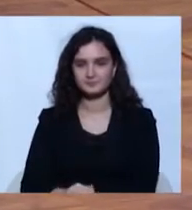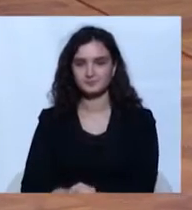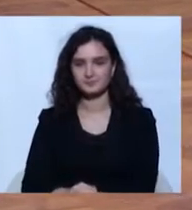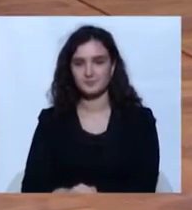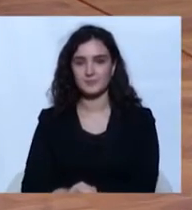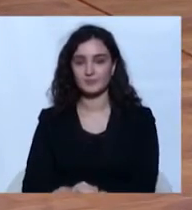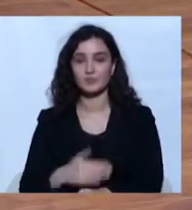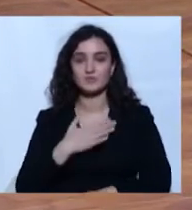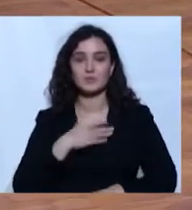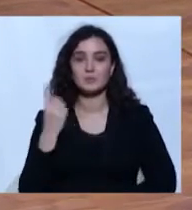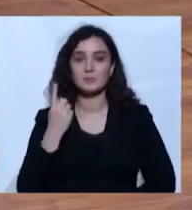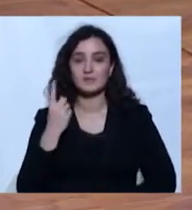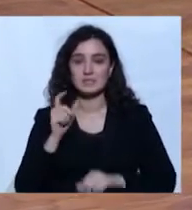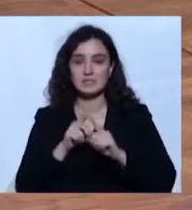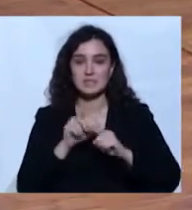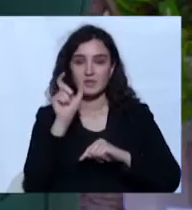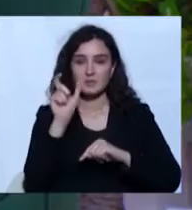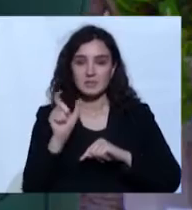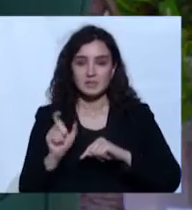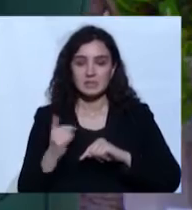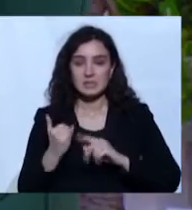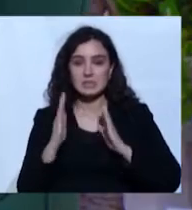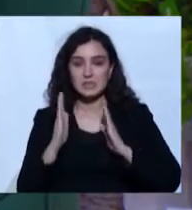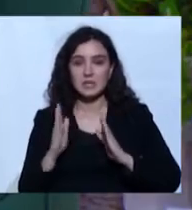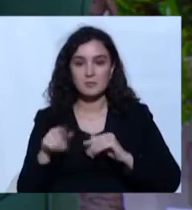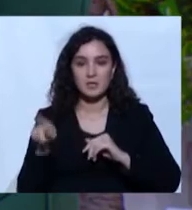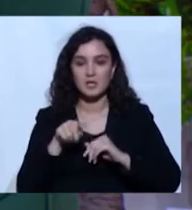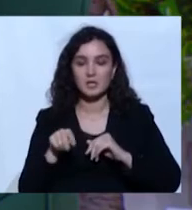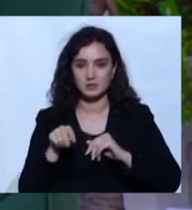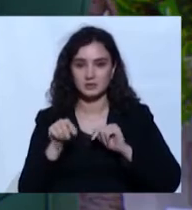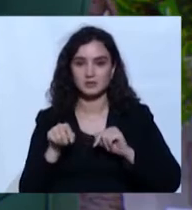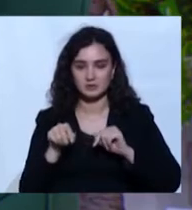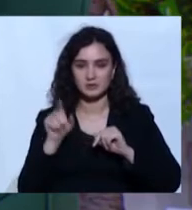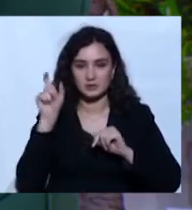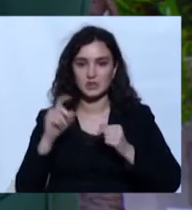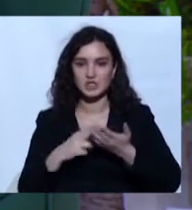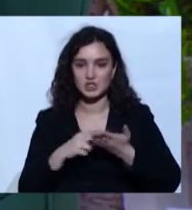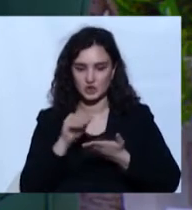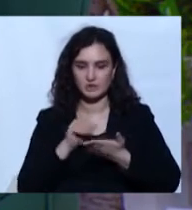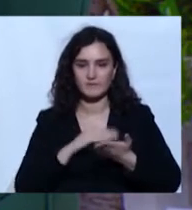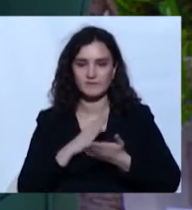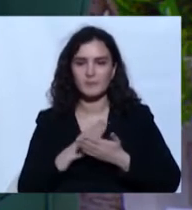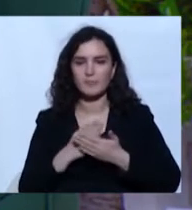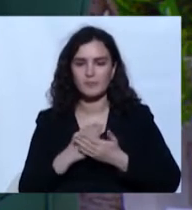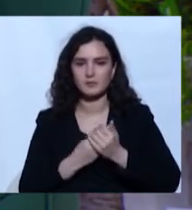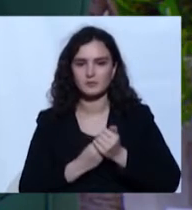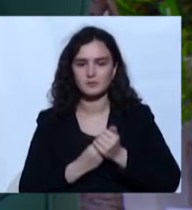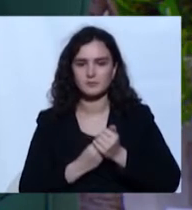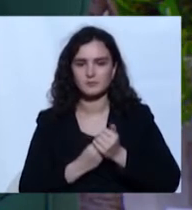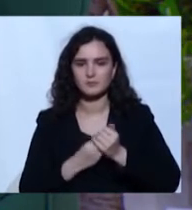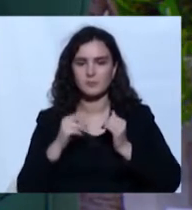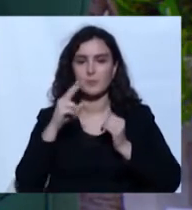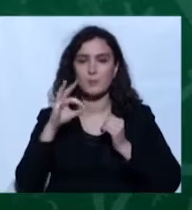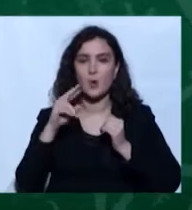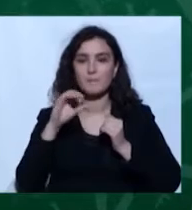anybody. So our first vocabulary word for today you will find in the title of our book.